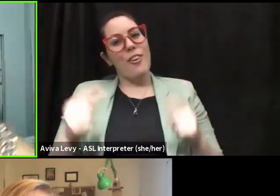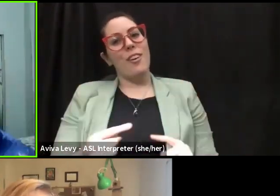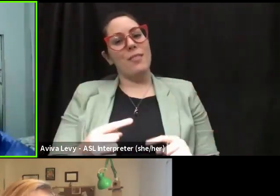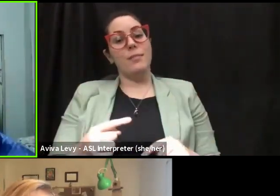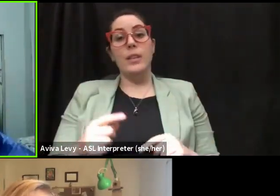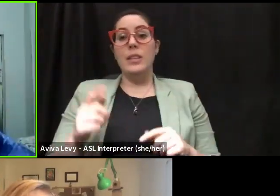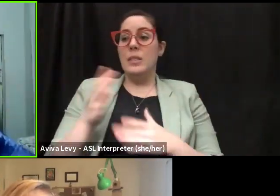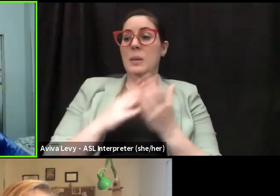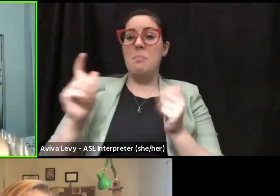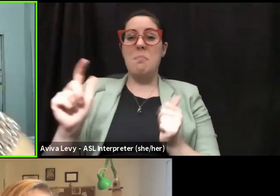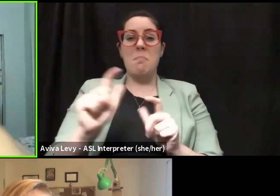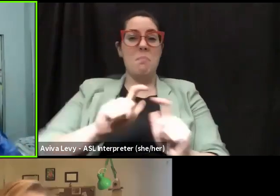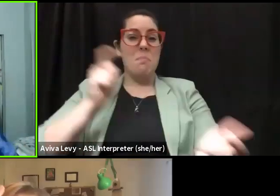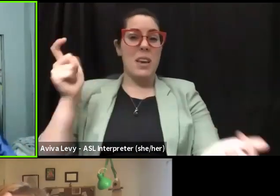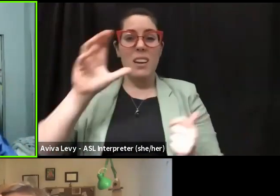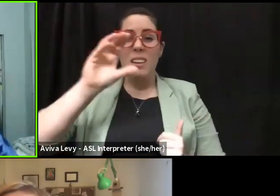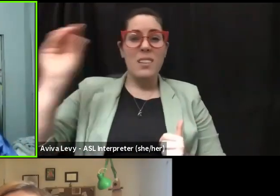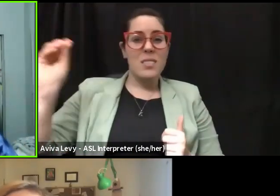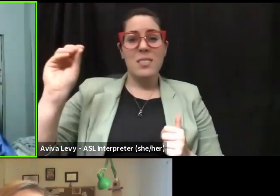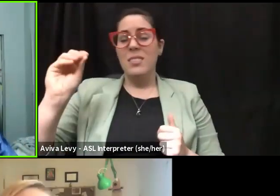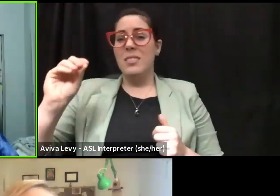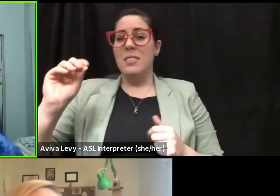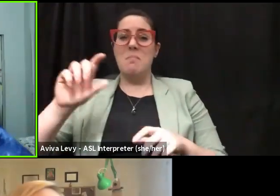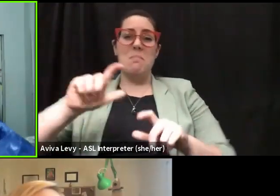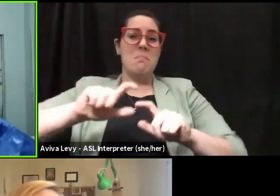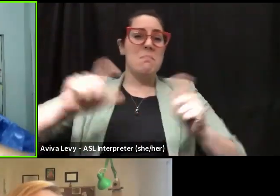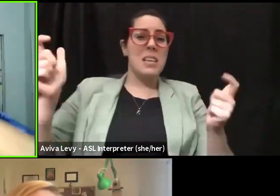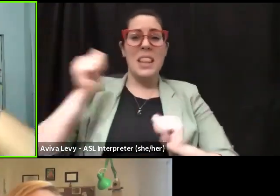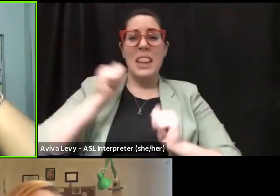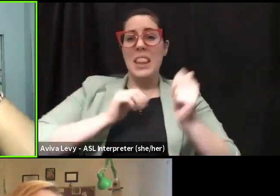and those big engines and those big theaters,